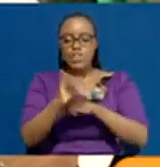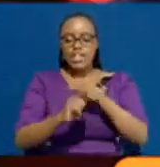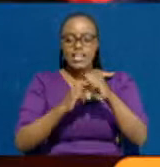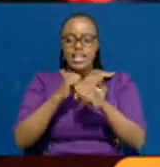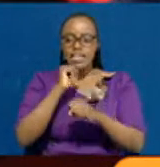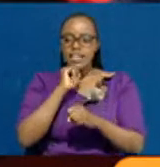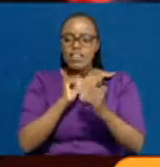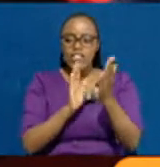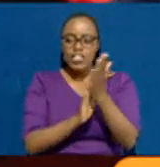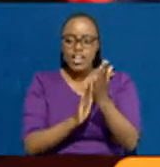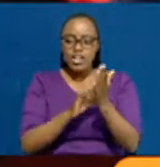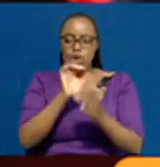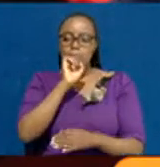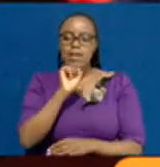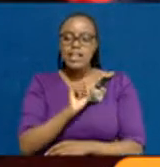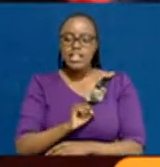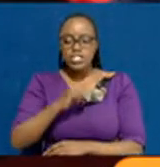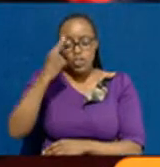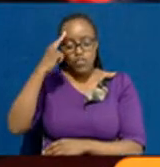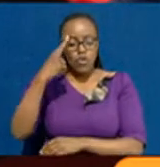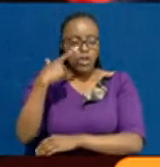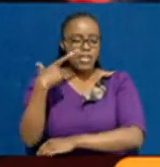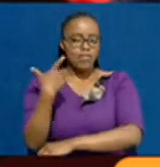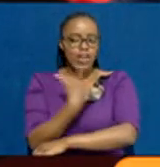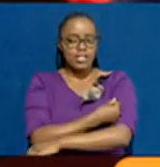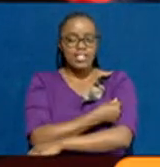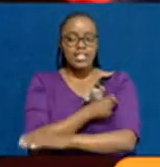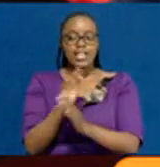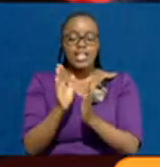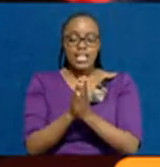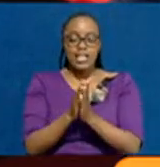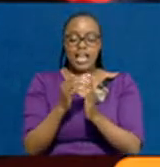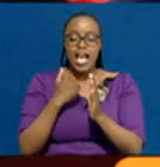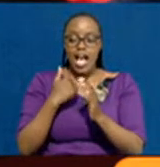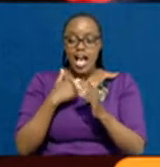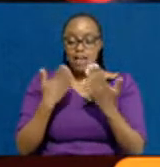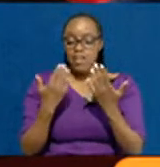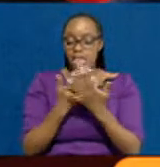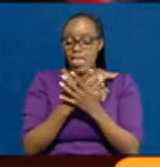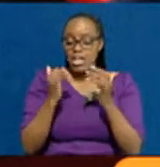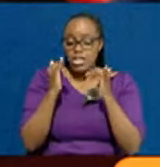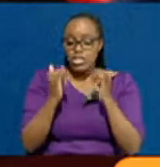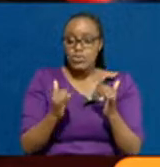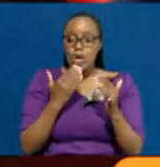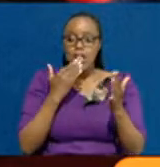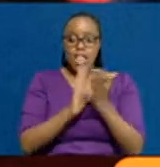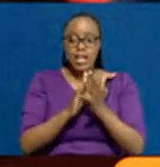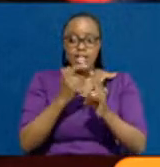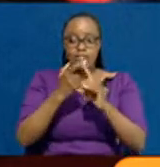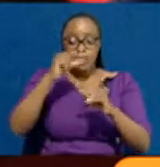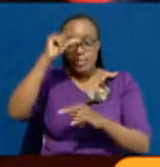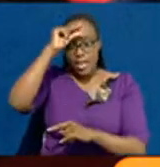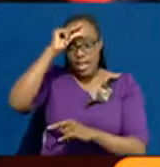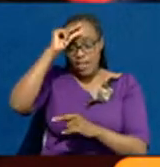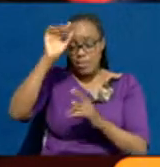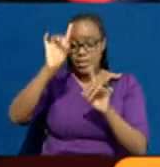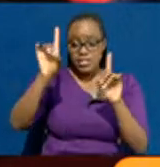What is the recommended age for vaccination? And was there a new circular from the government? Yes, I